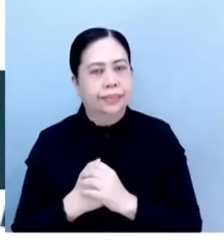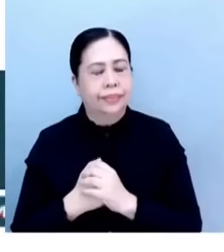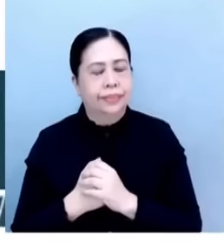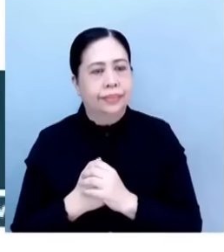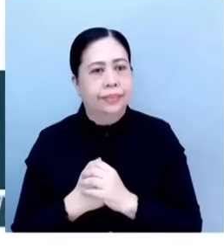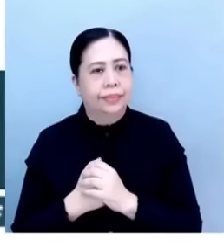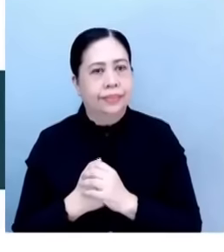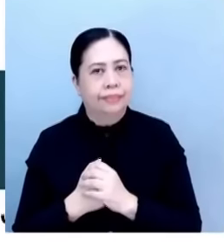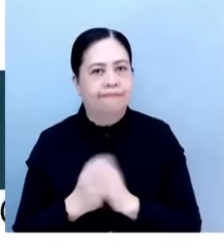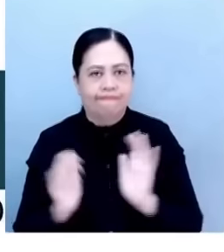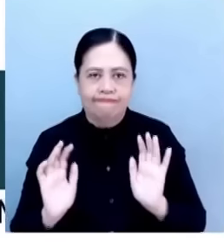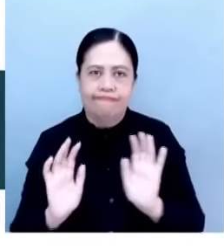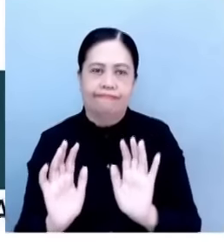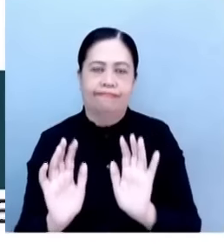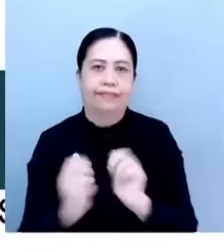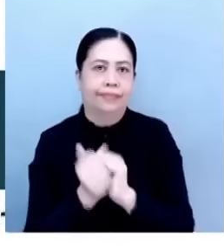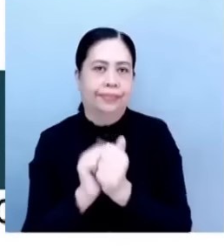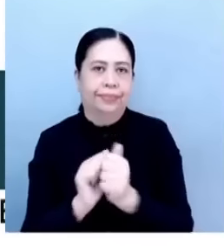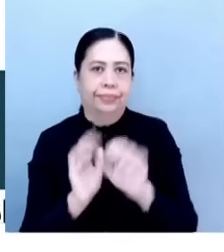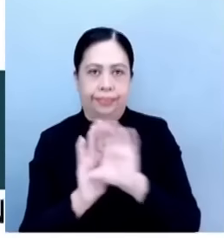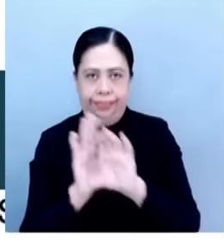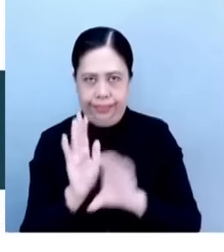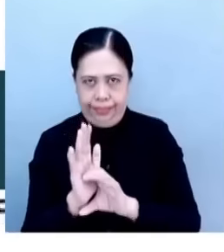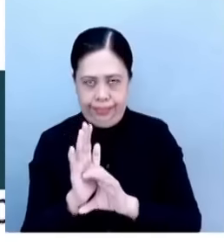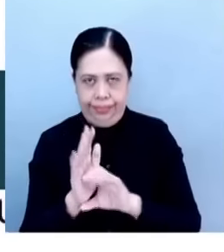the push to amend the charter ad.